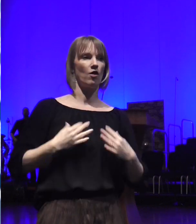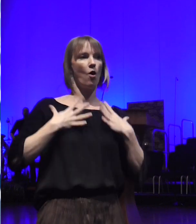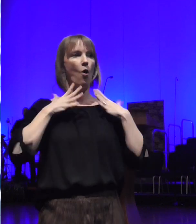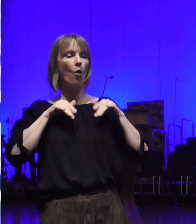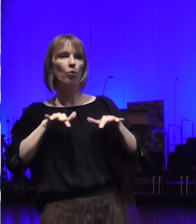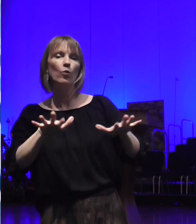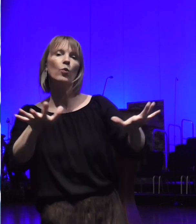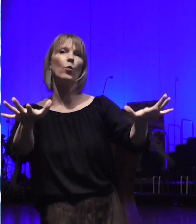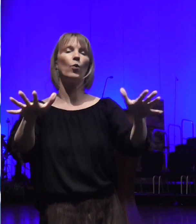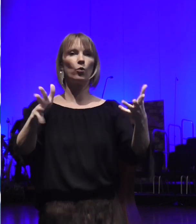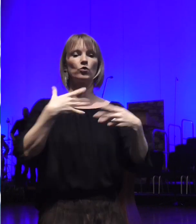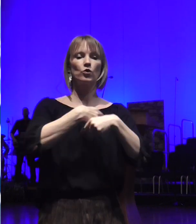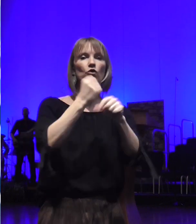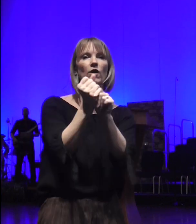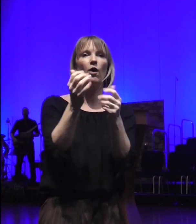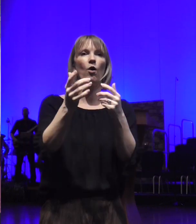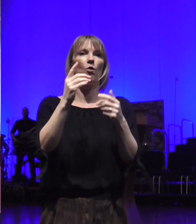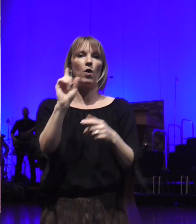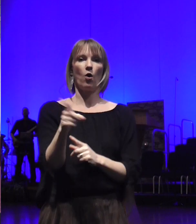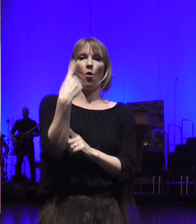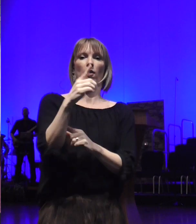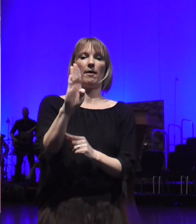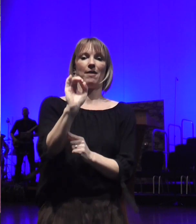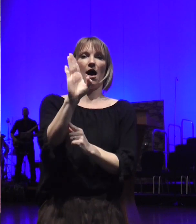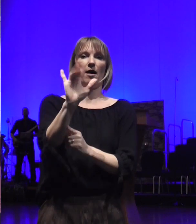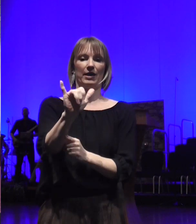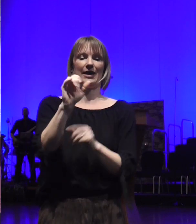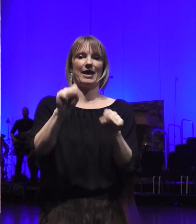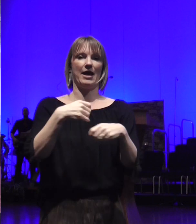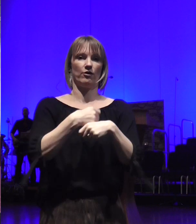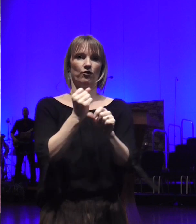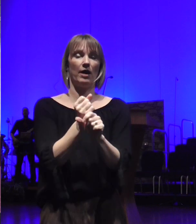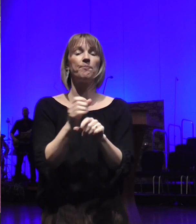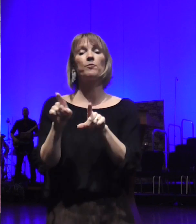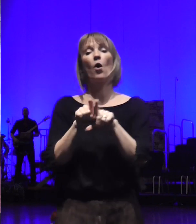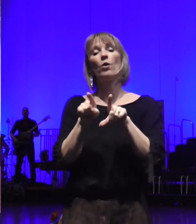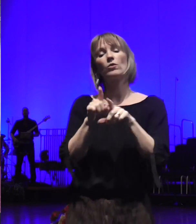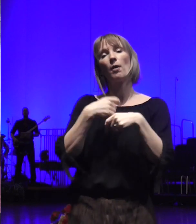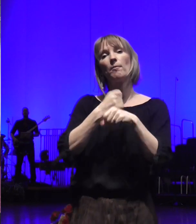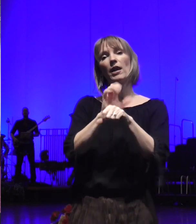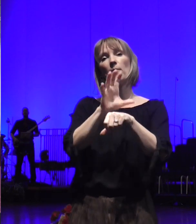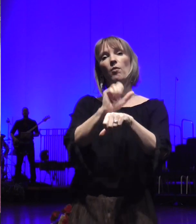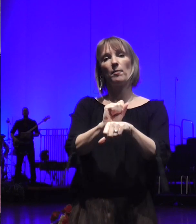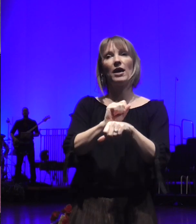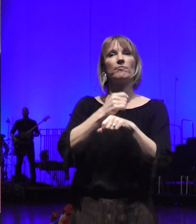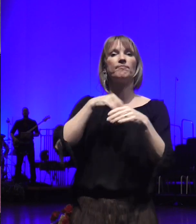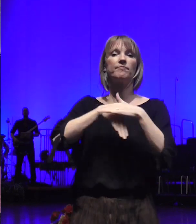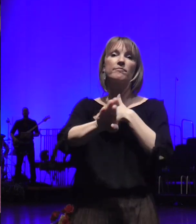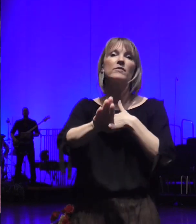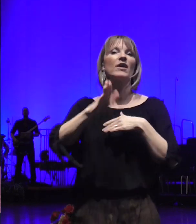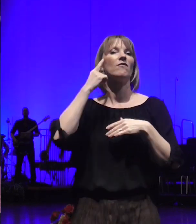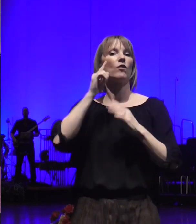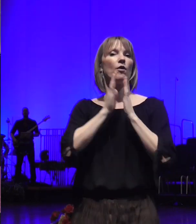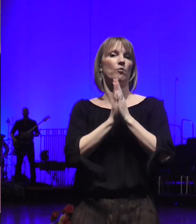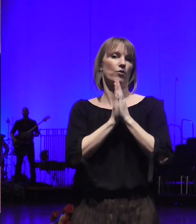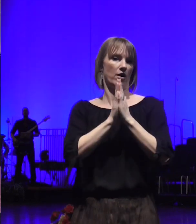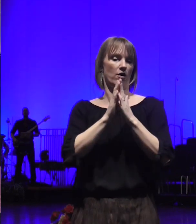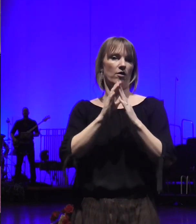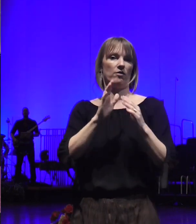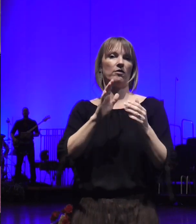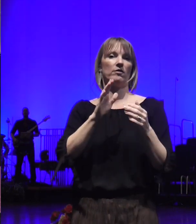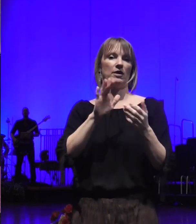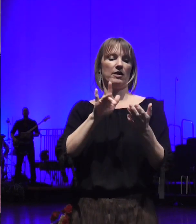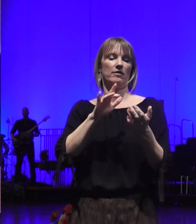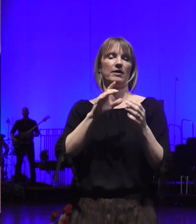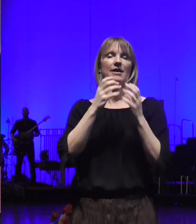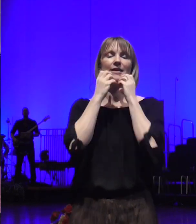to create what only Bobby could create. I also made an appointment to come into the Prayer and Care Center for a longer session with Melissa. I